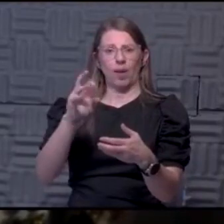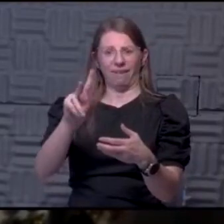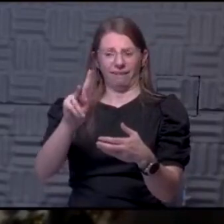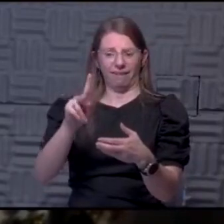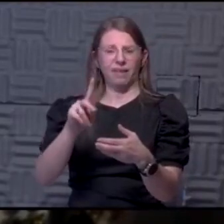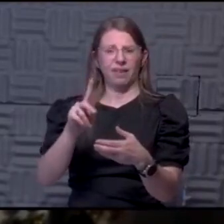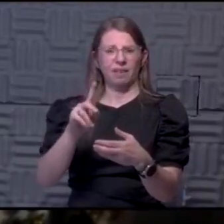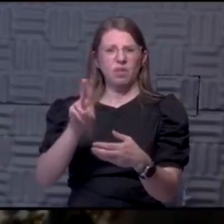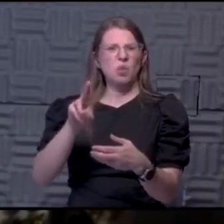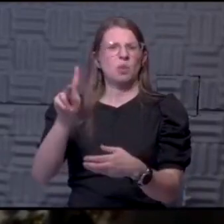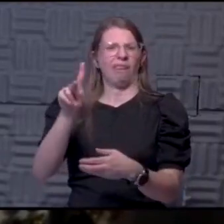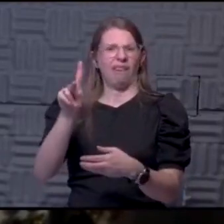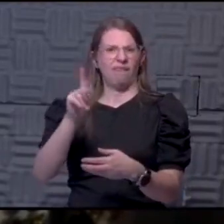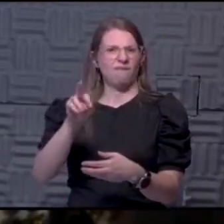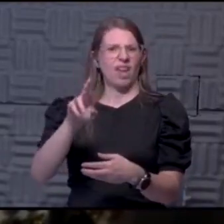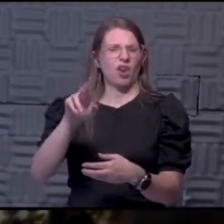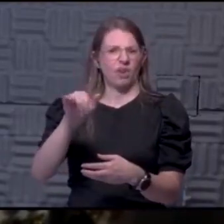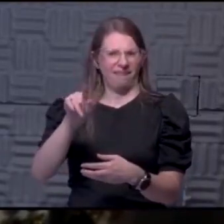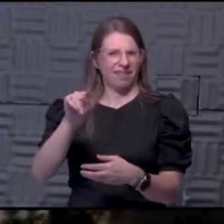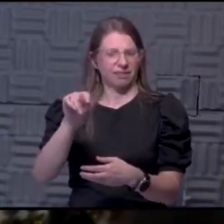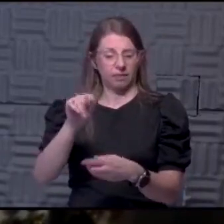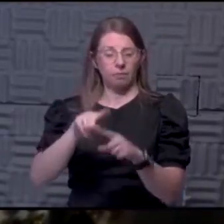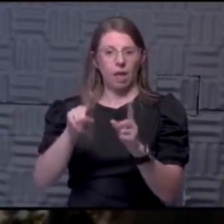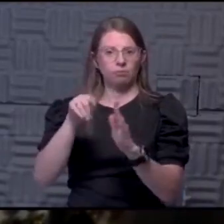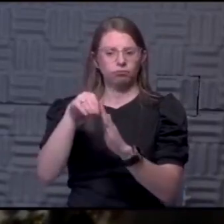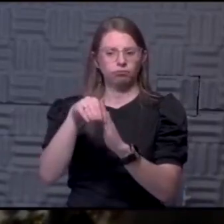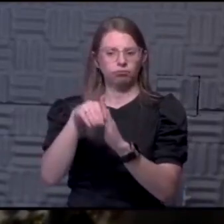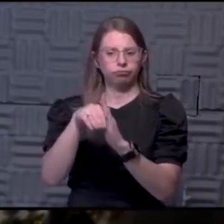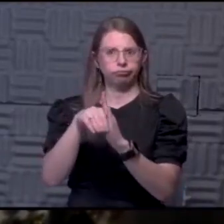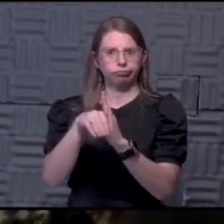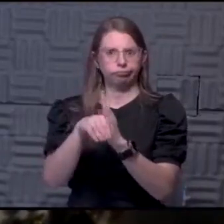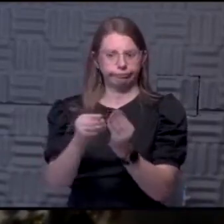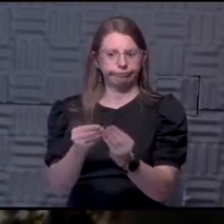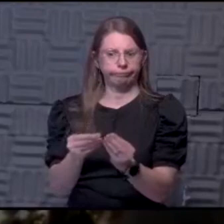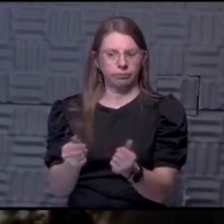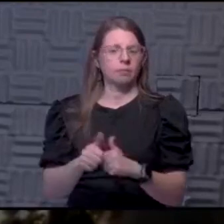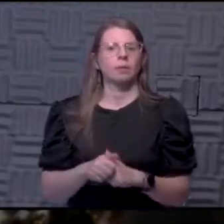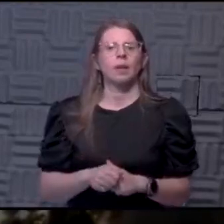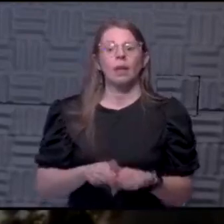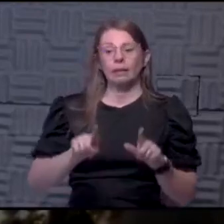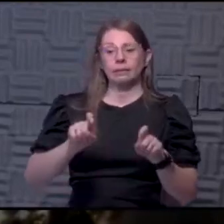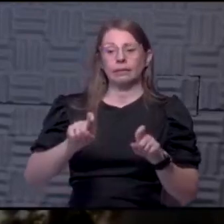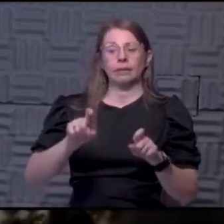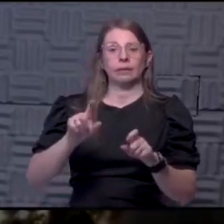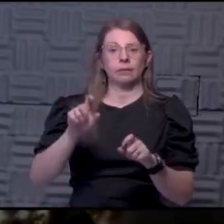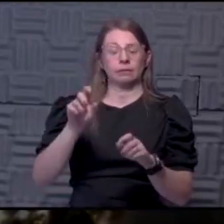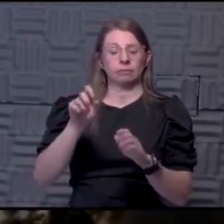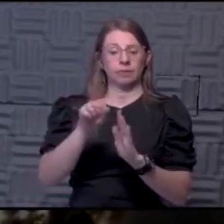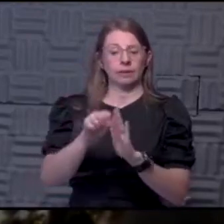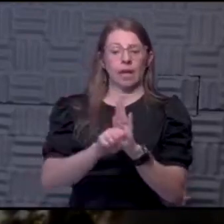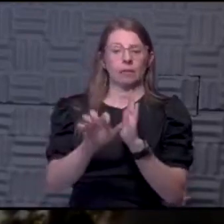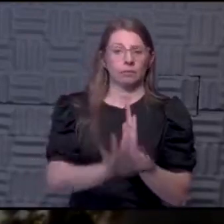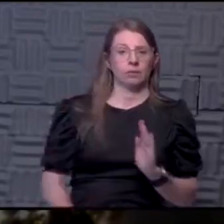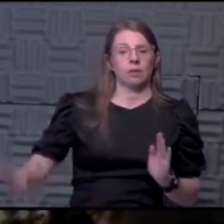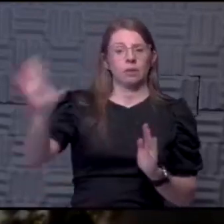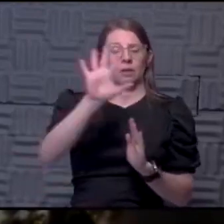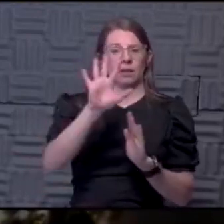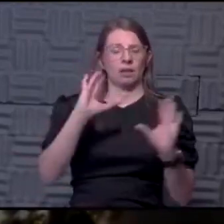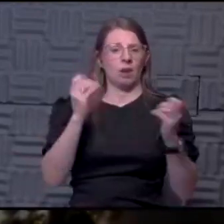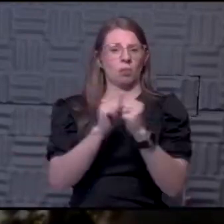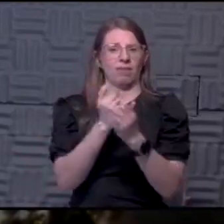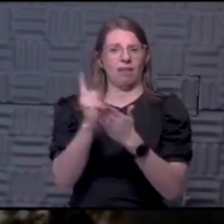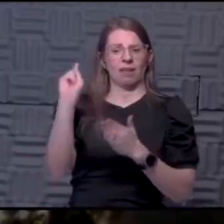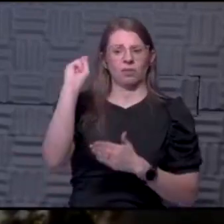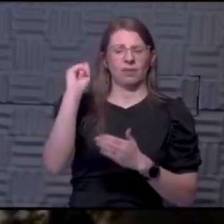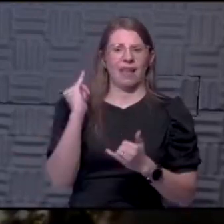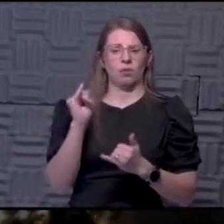variant, but it's been kind of steady to dropping off. When you look at the testing in the state, it's dropped even compared to last week when I reported.